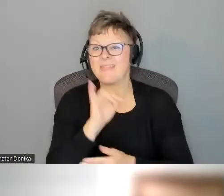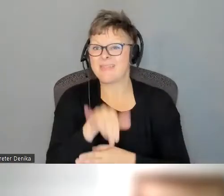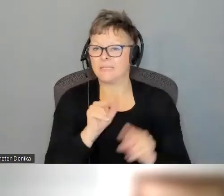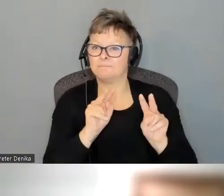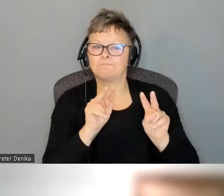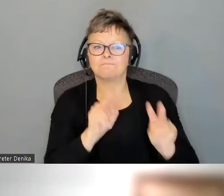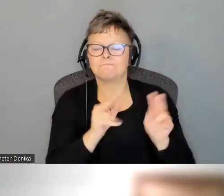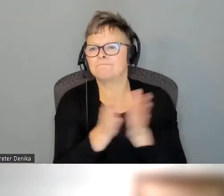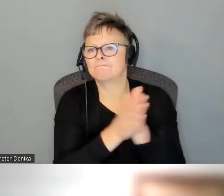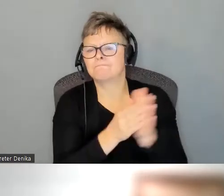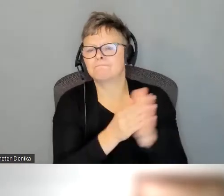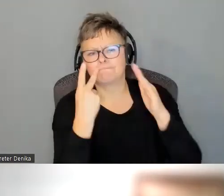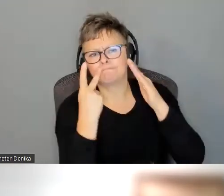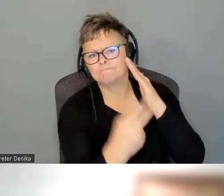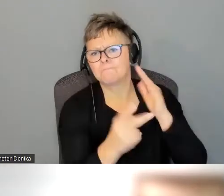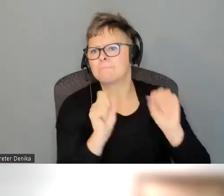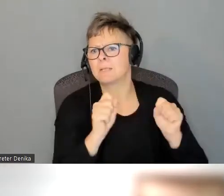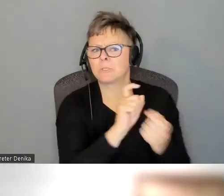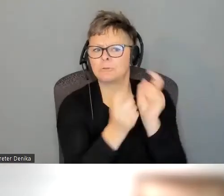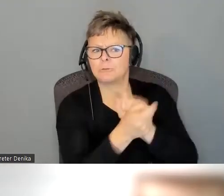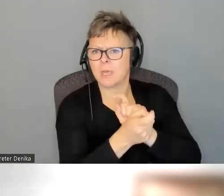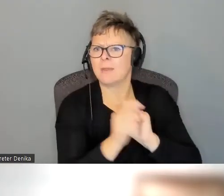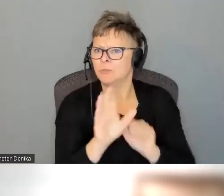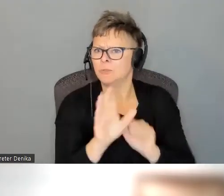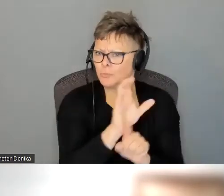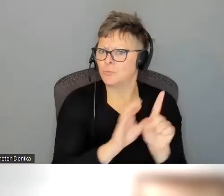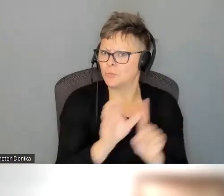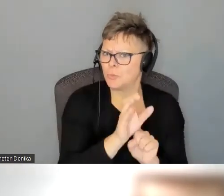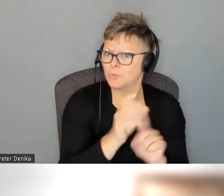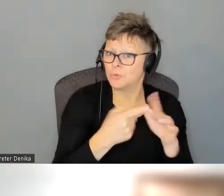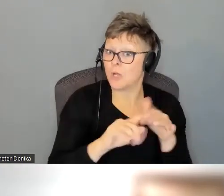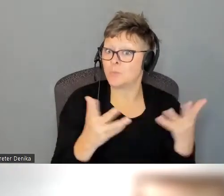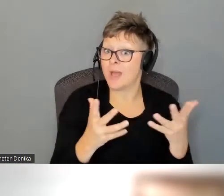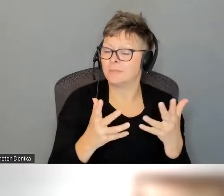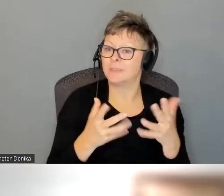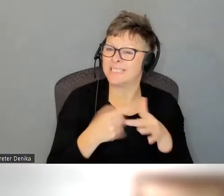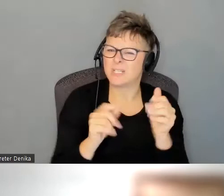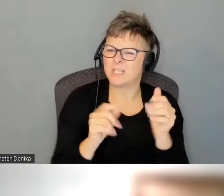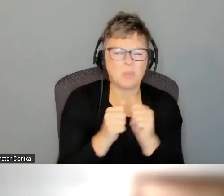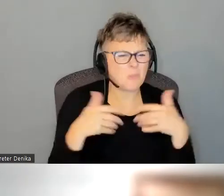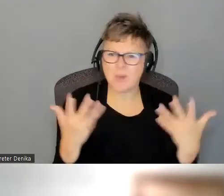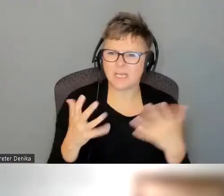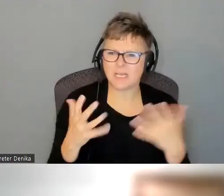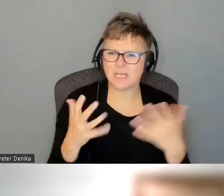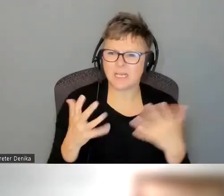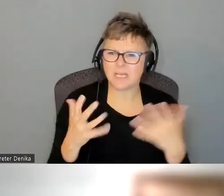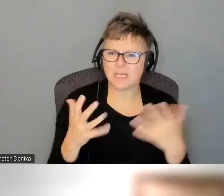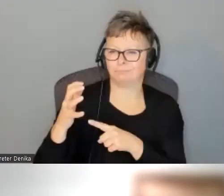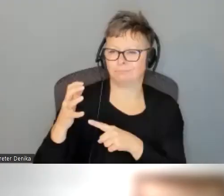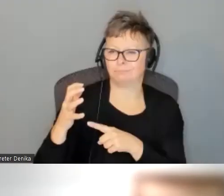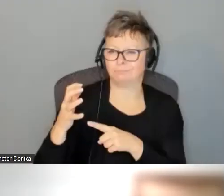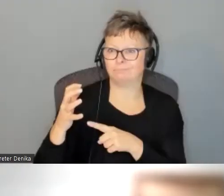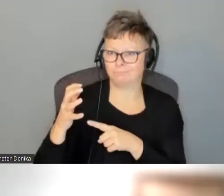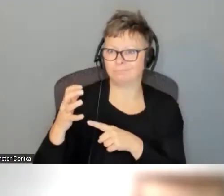anticipatory change in your culture starts with a champion. So be that